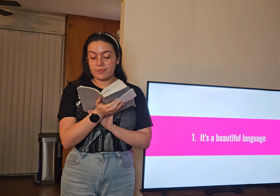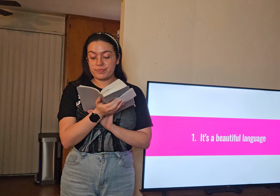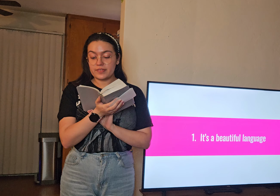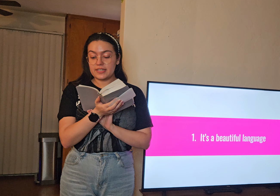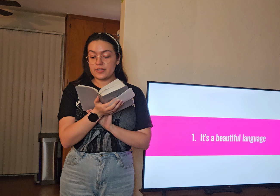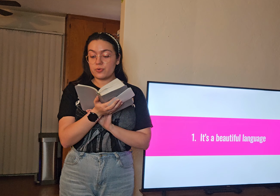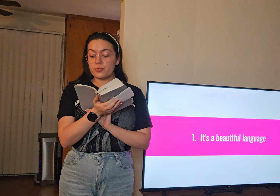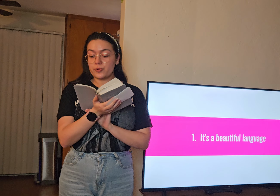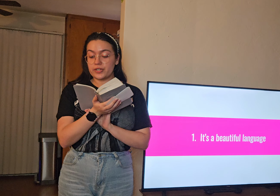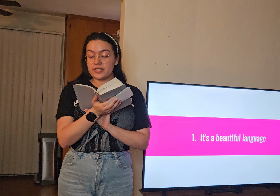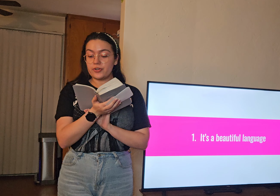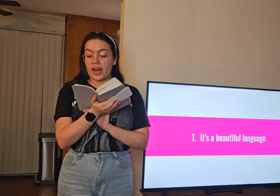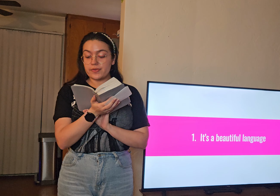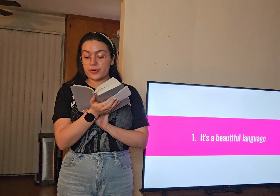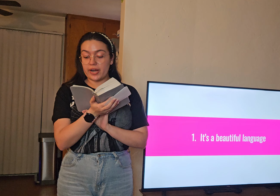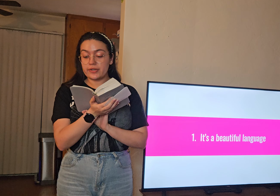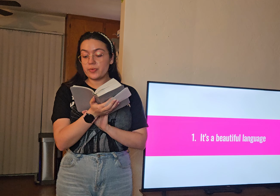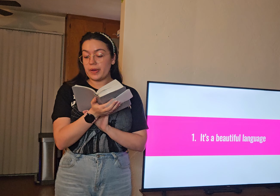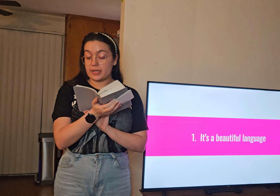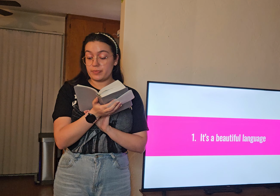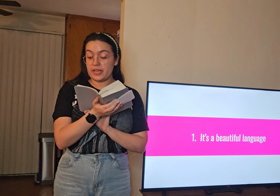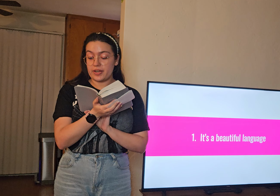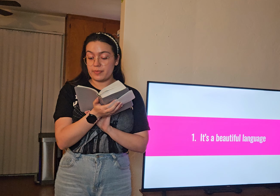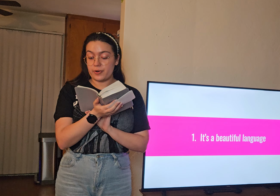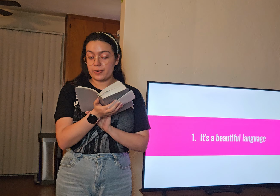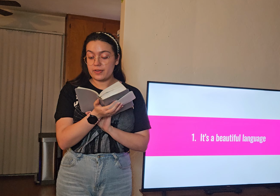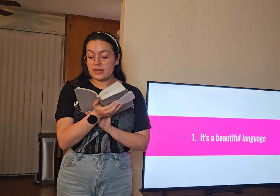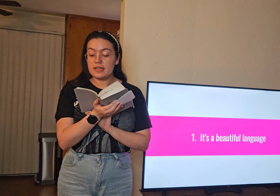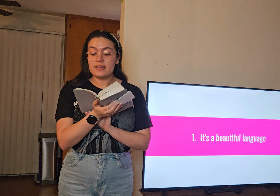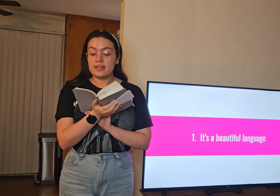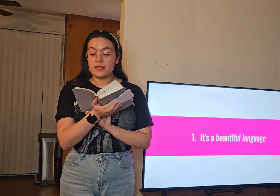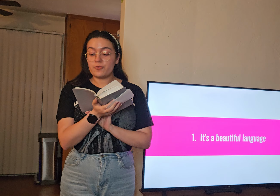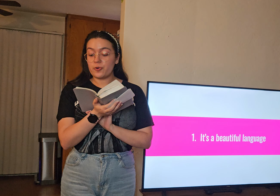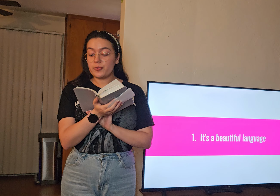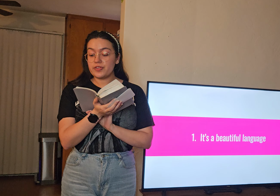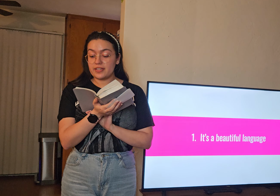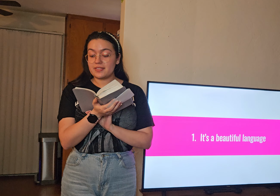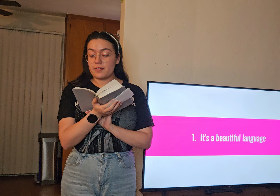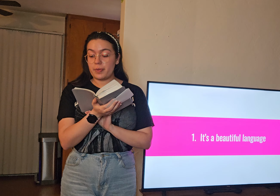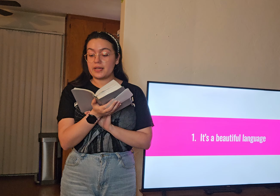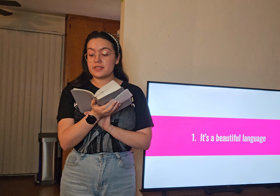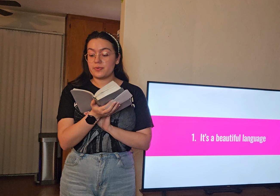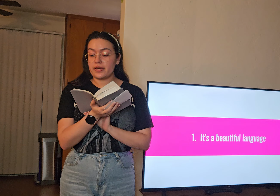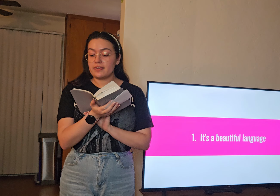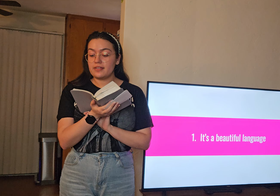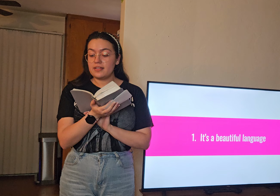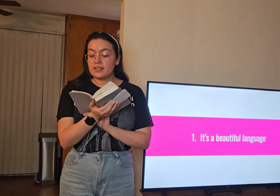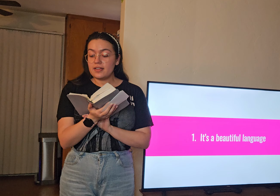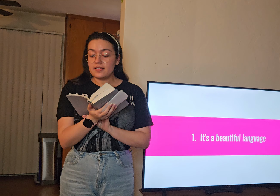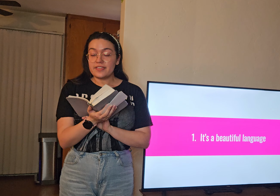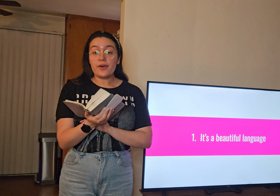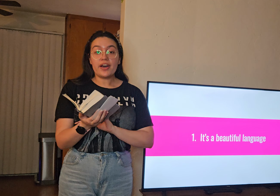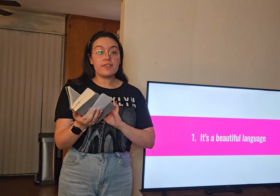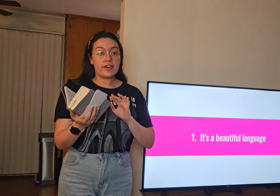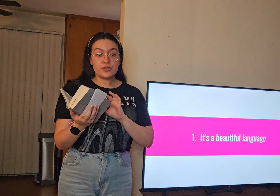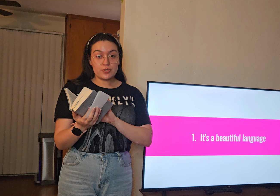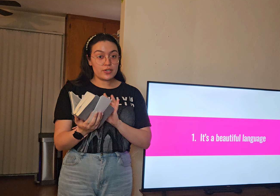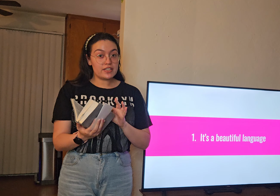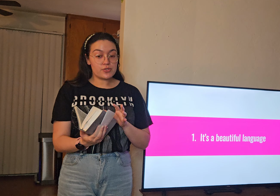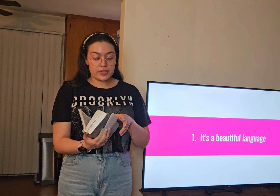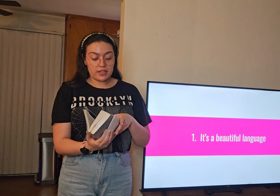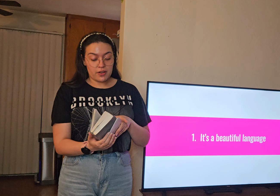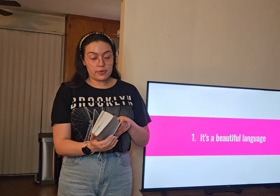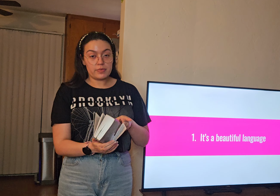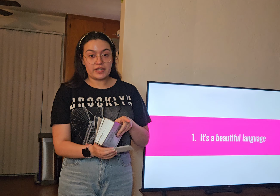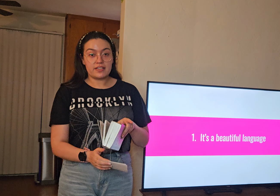more. Neither will mourning nor outcrying nor pain be any more. The former things have passed away." Now I invite you to